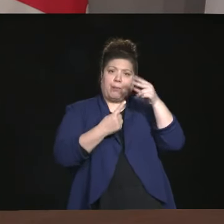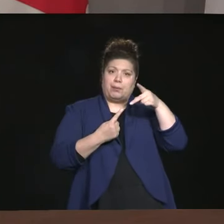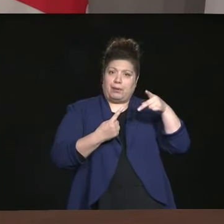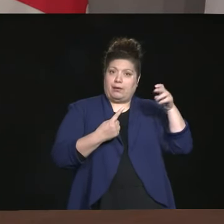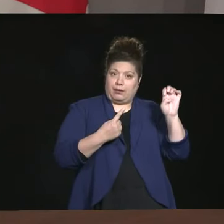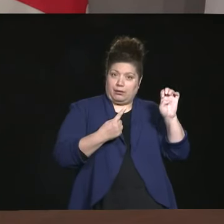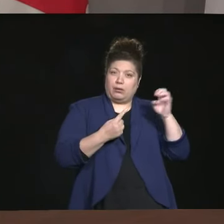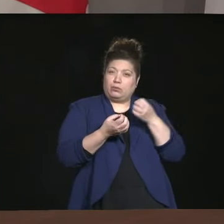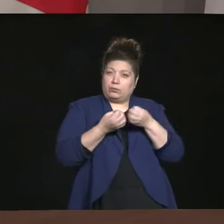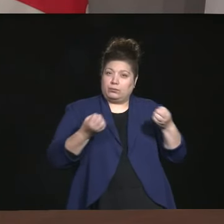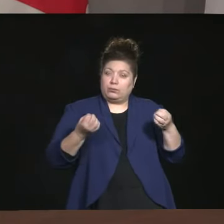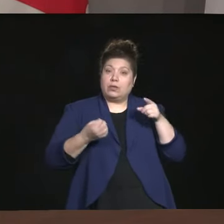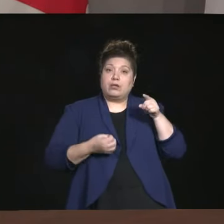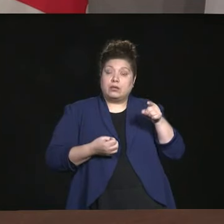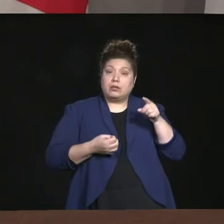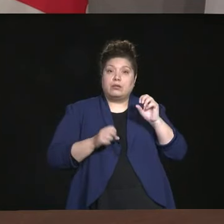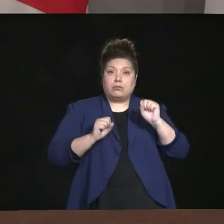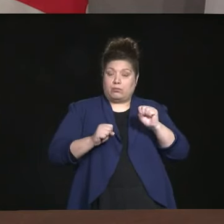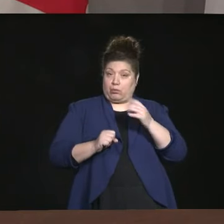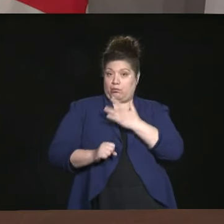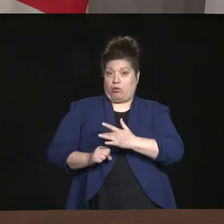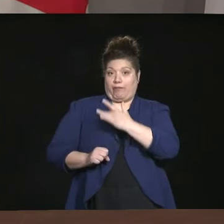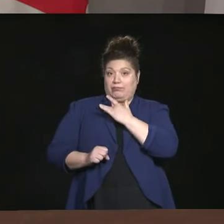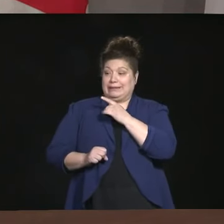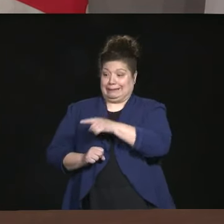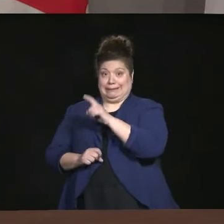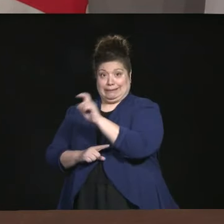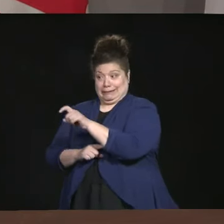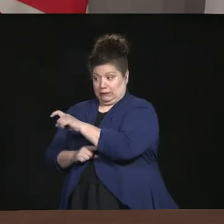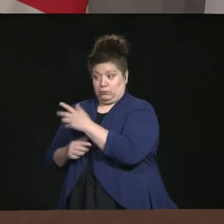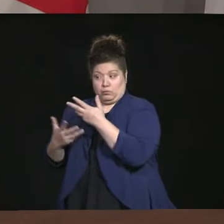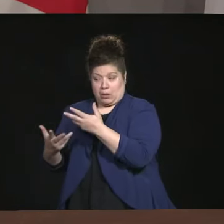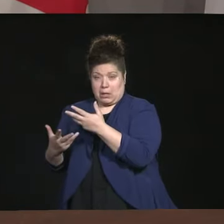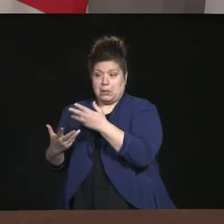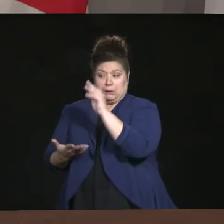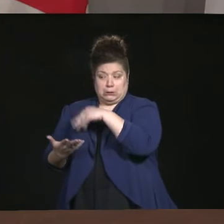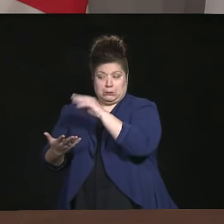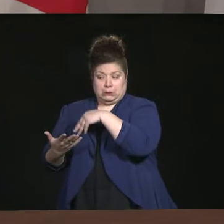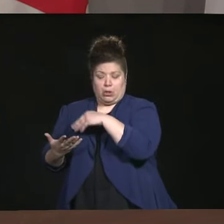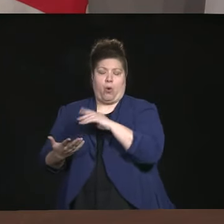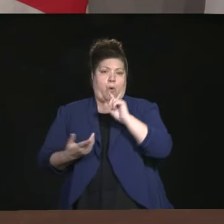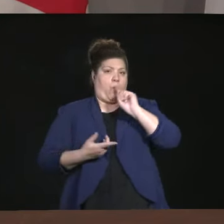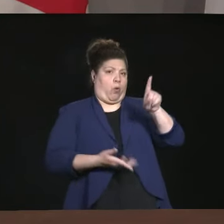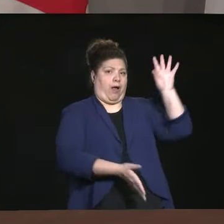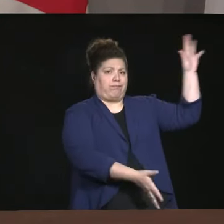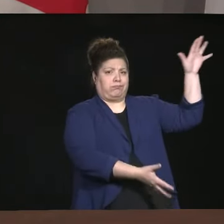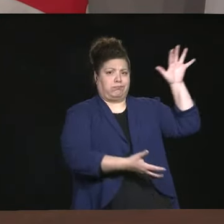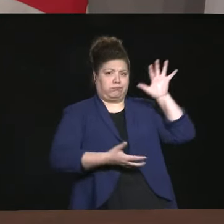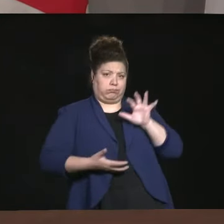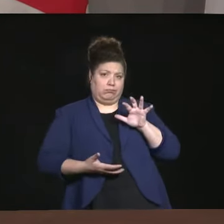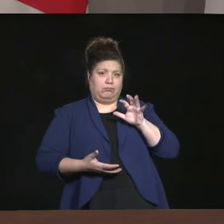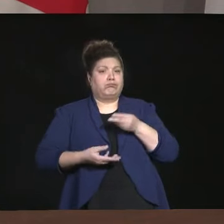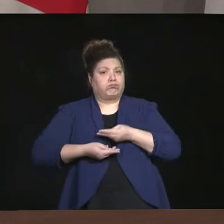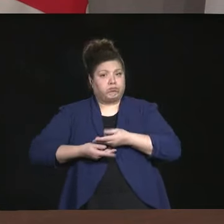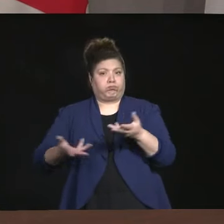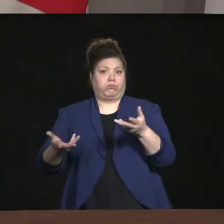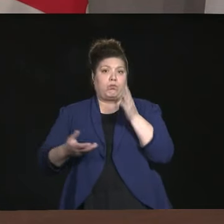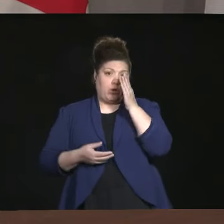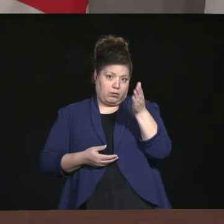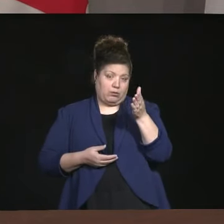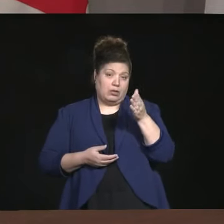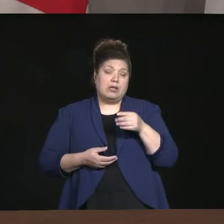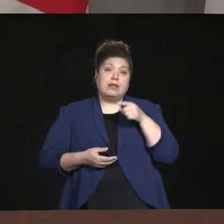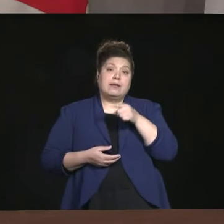with provinces and territories. These funds will continue to be dedicated to purchasing the